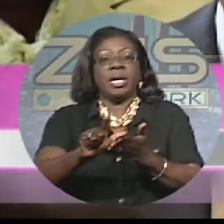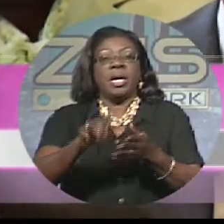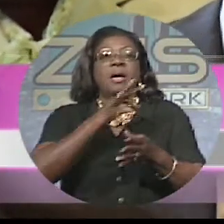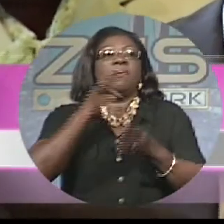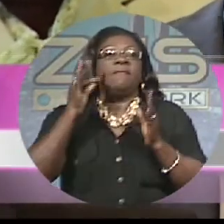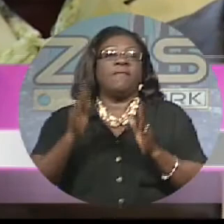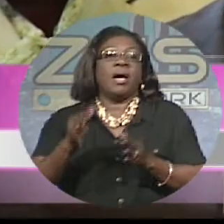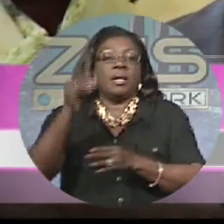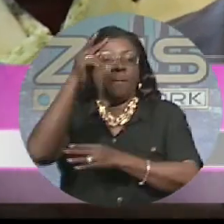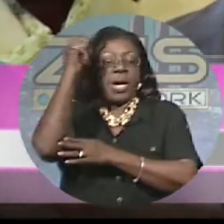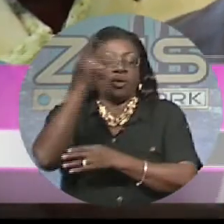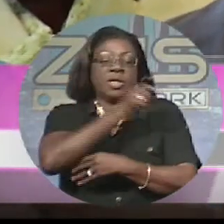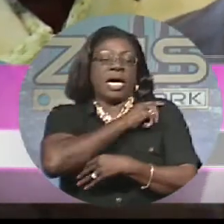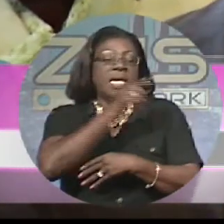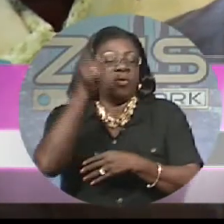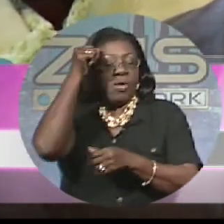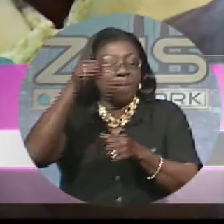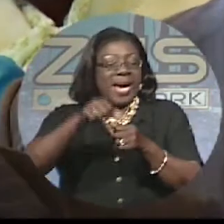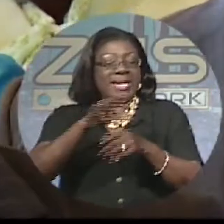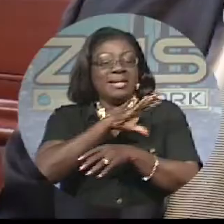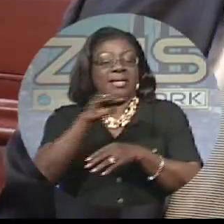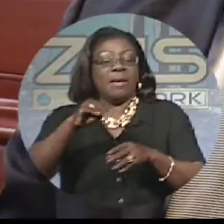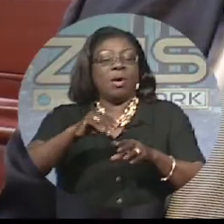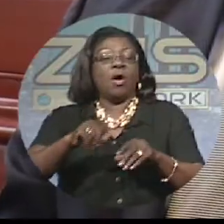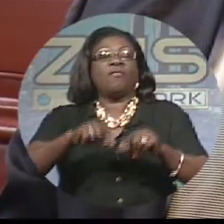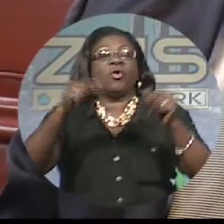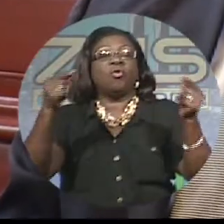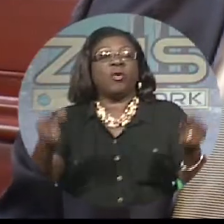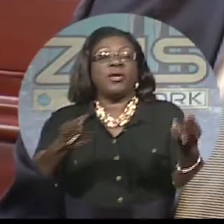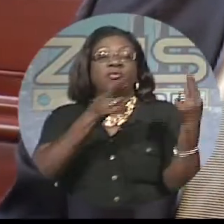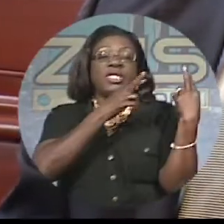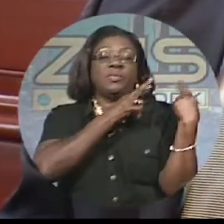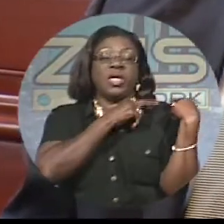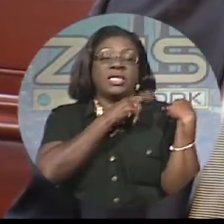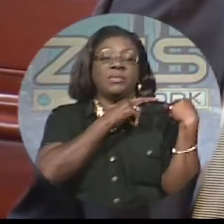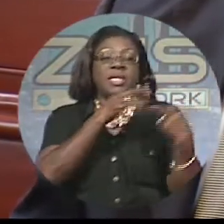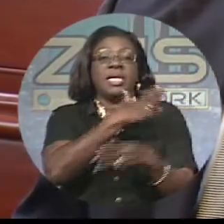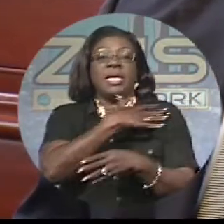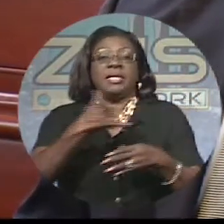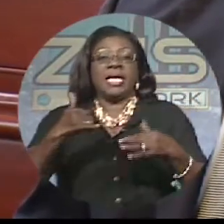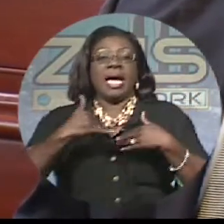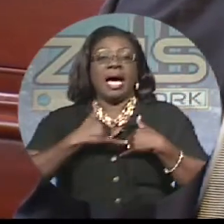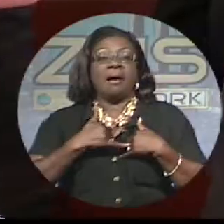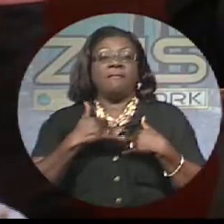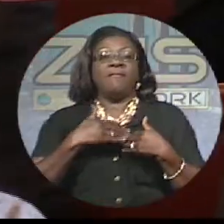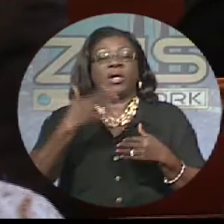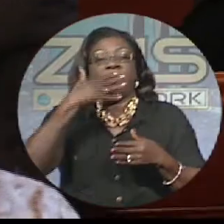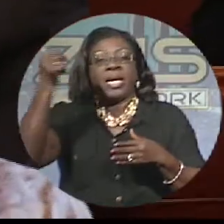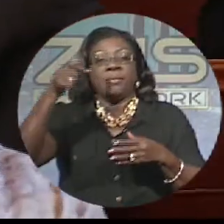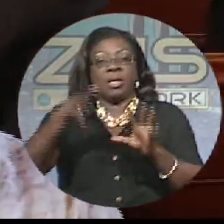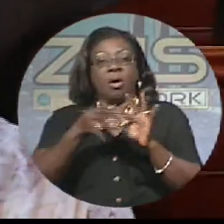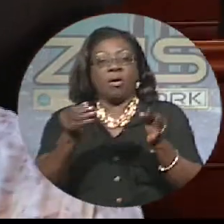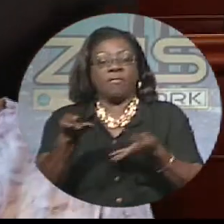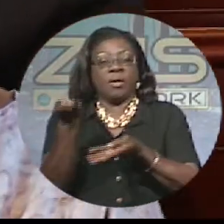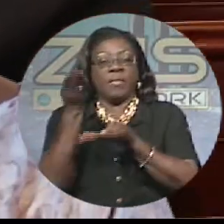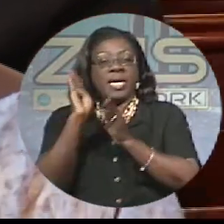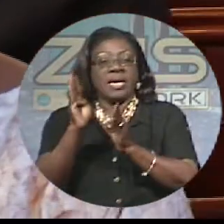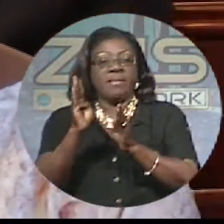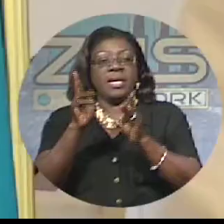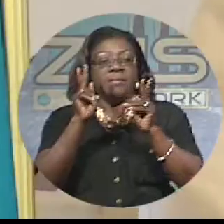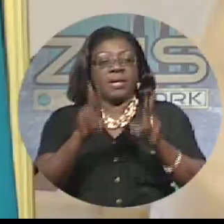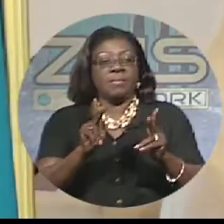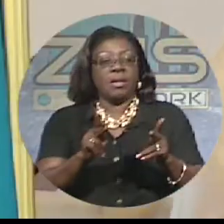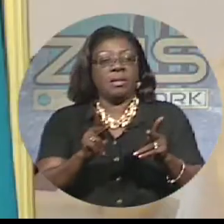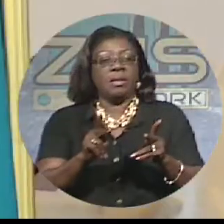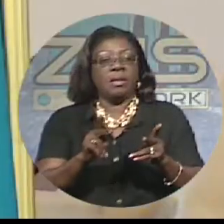do, but also reminded them of the great responsibility they've been bestowed with for the betterment of the Bahamian people. You